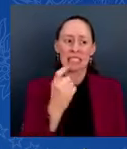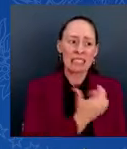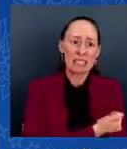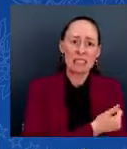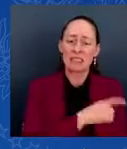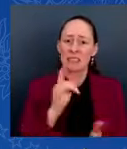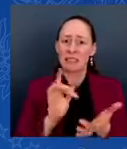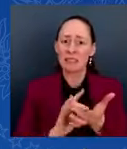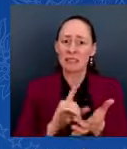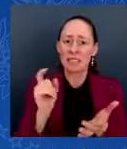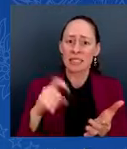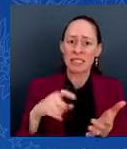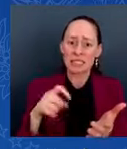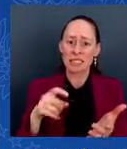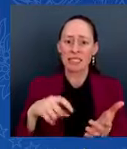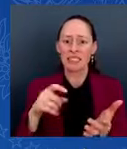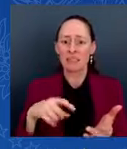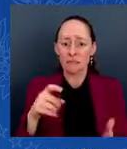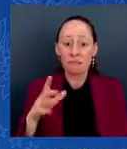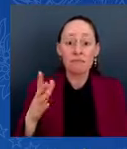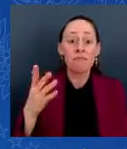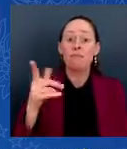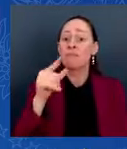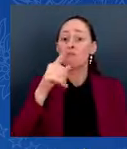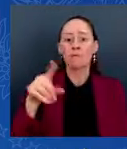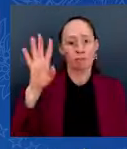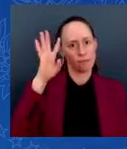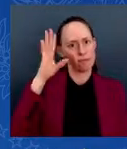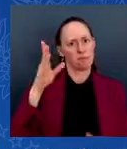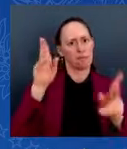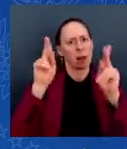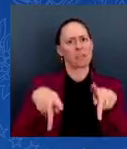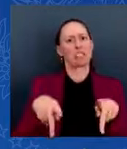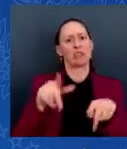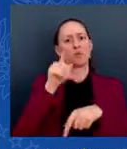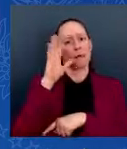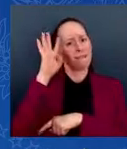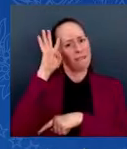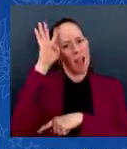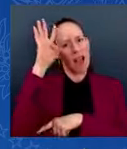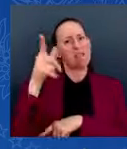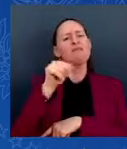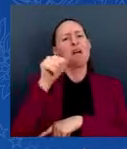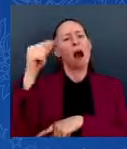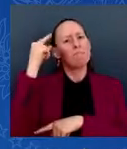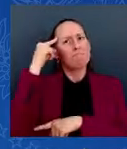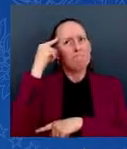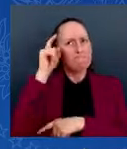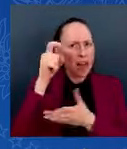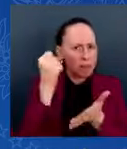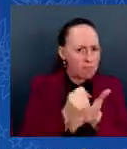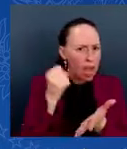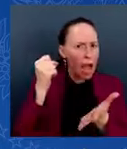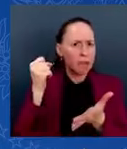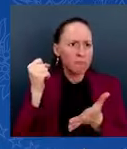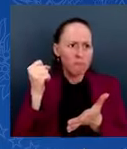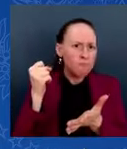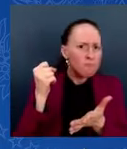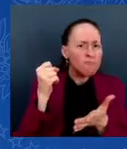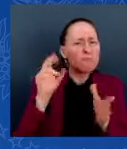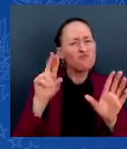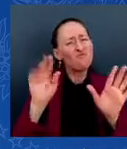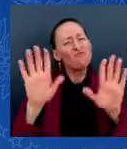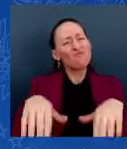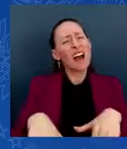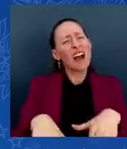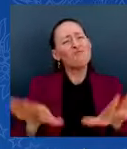ago didn't put a patent on it because he wanted it to be available for everybody. He didn't even patent it. Well, guess you know how much it cost those companies to make that